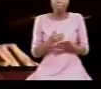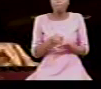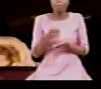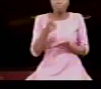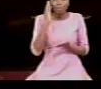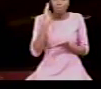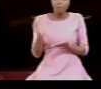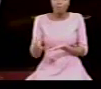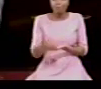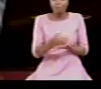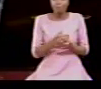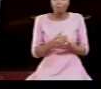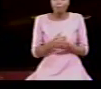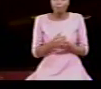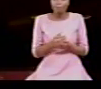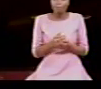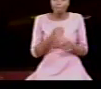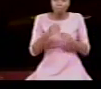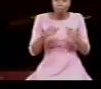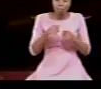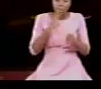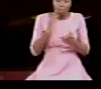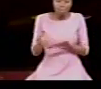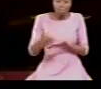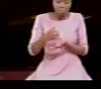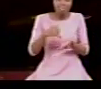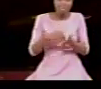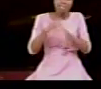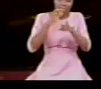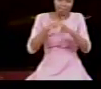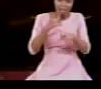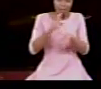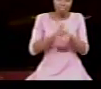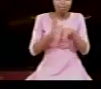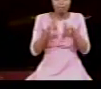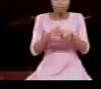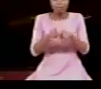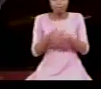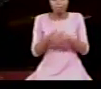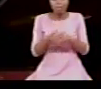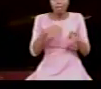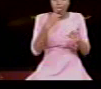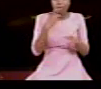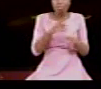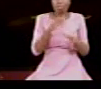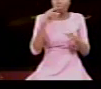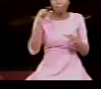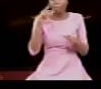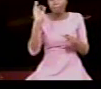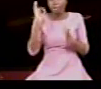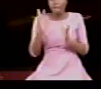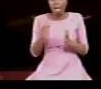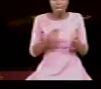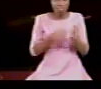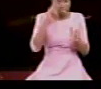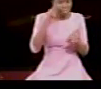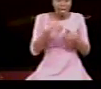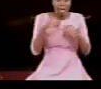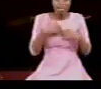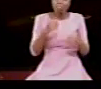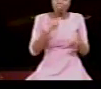You will reap. My fear is that when you are reaping, it affects the church also. You tell the pastor, our sister had a problem. Brother,